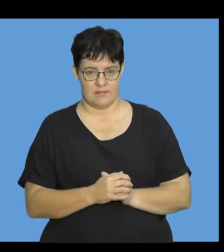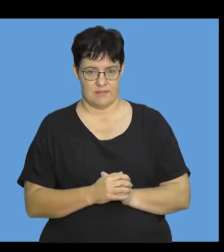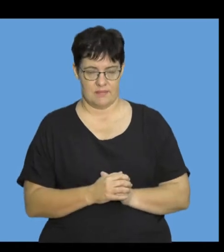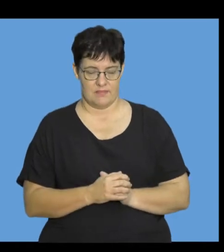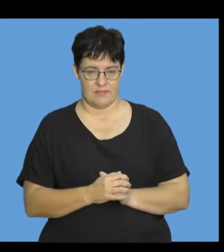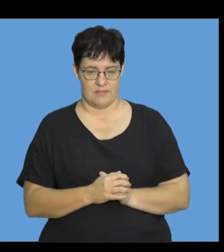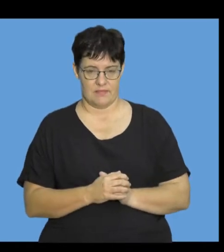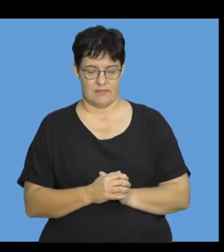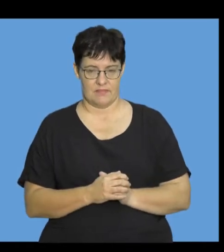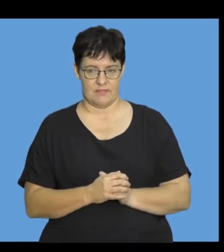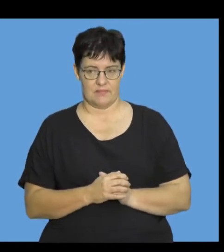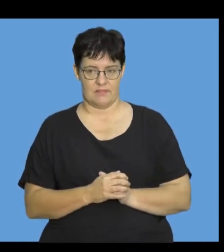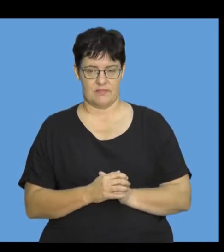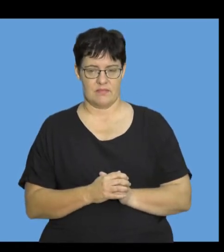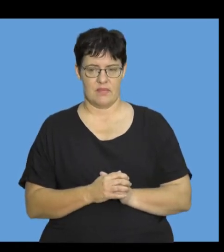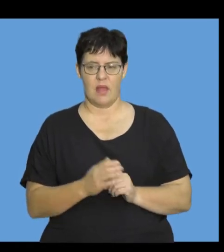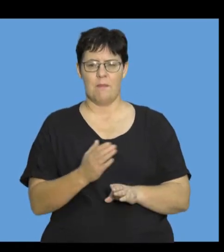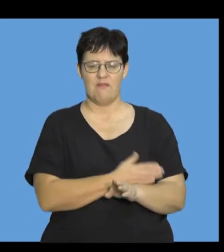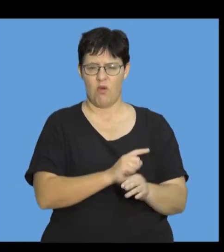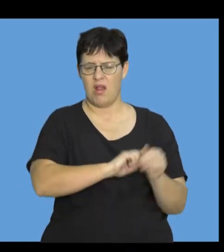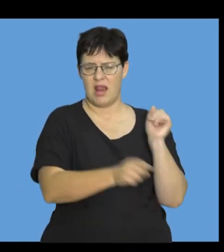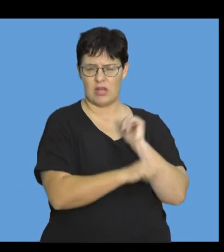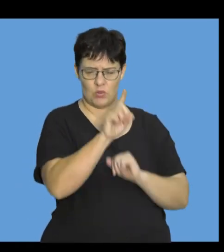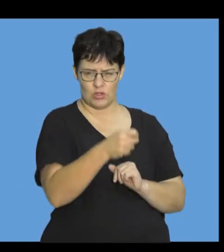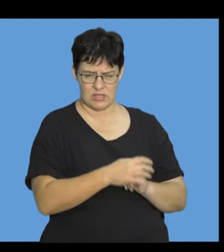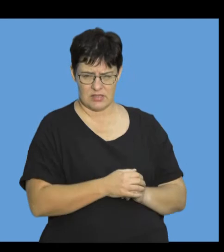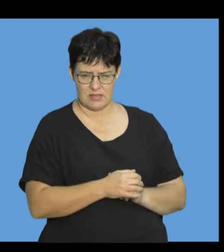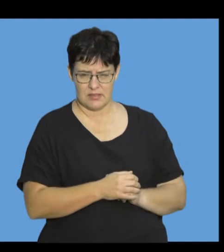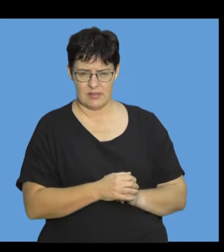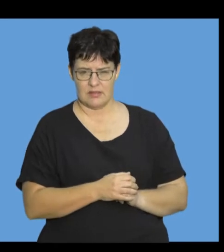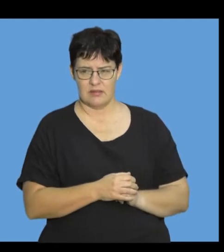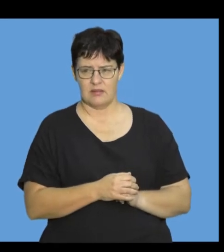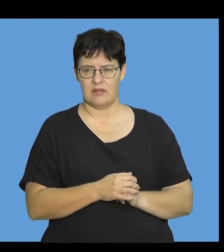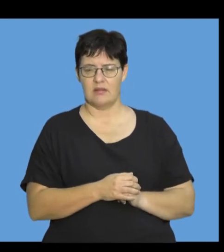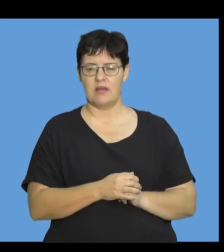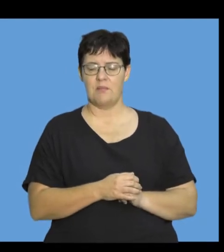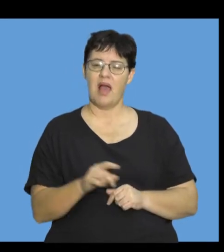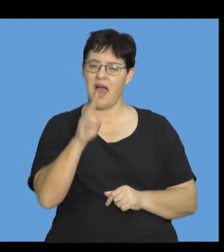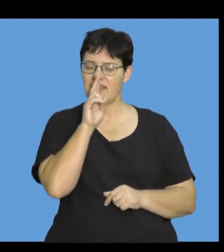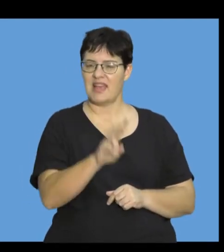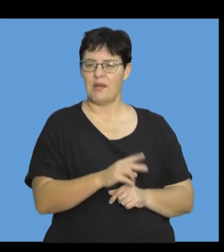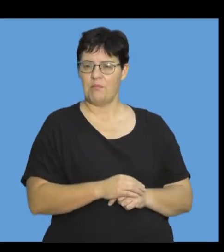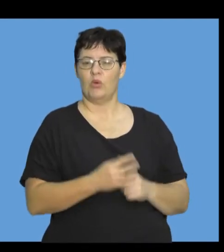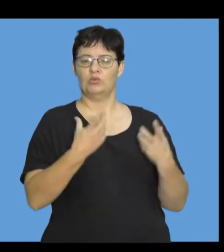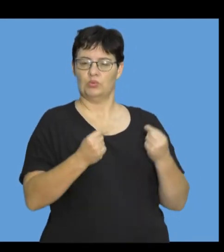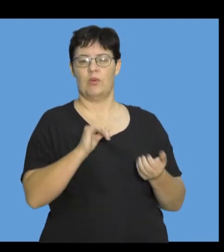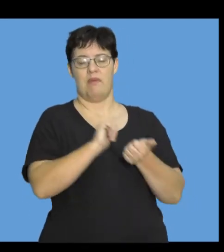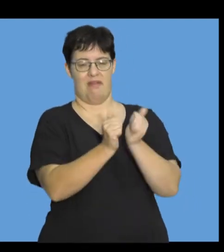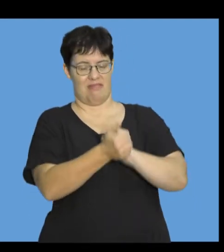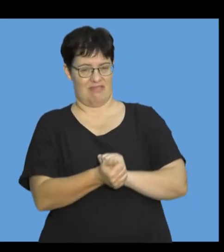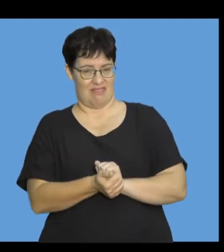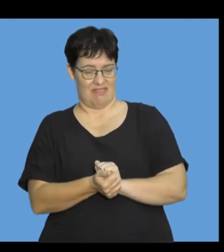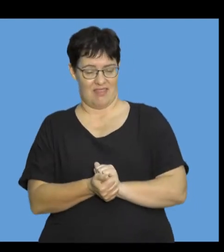positive 1. Now, just before we do the last question, right? I love that when I'm always doing my maths,